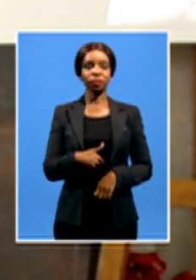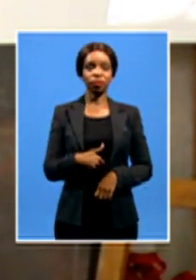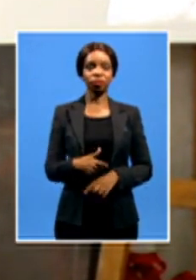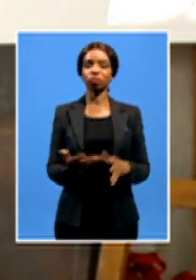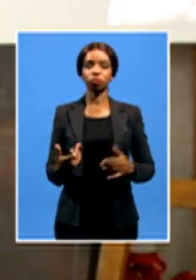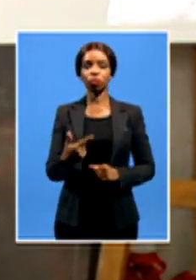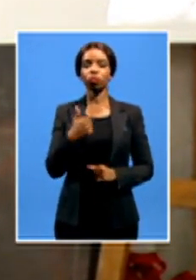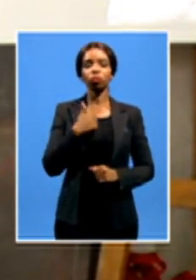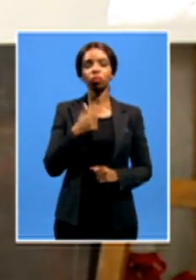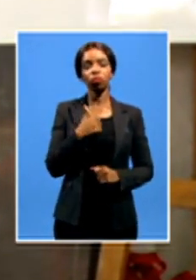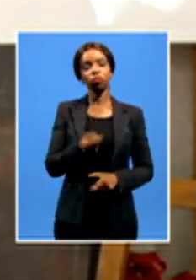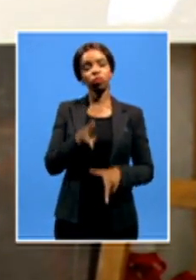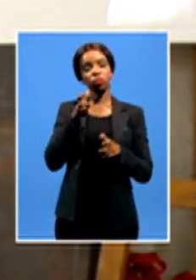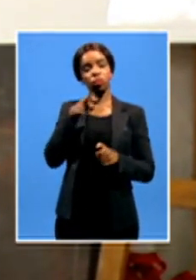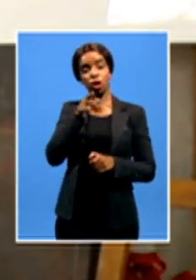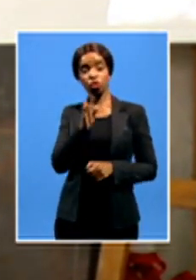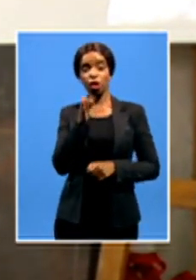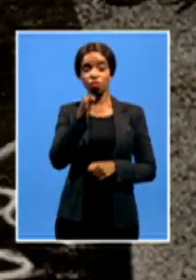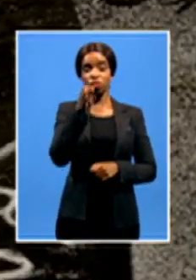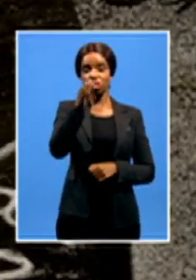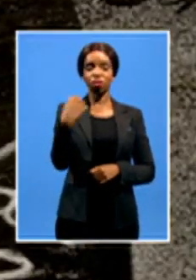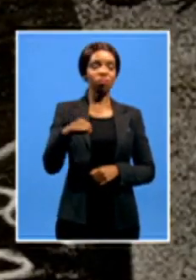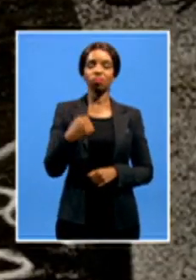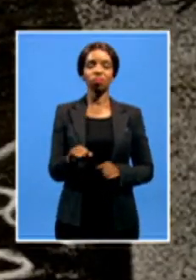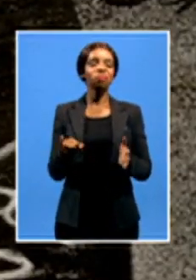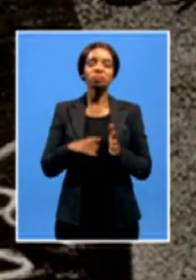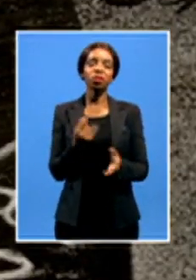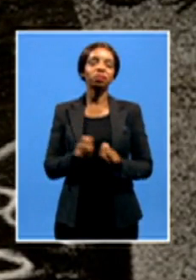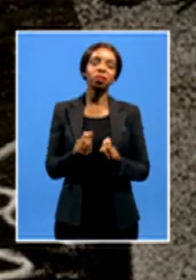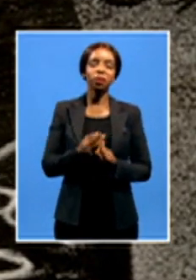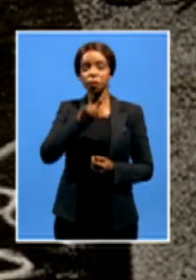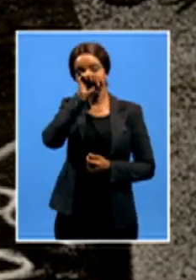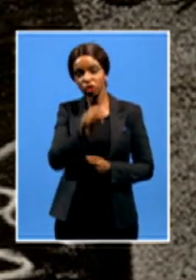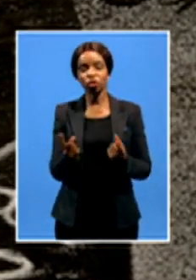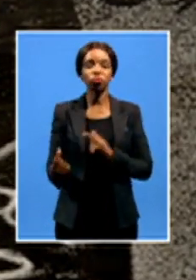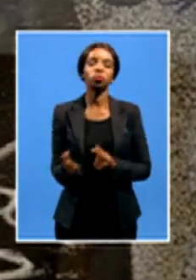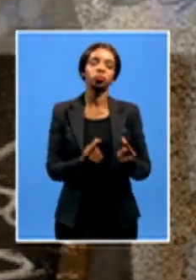it didn't make sense as a career. So art was more of a hobby. The salt art thing